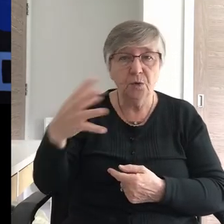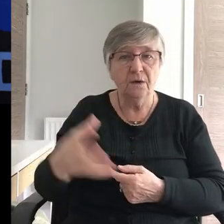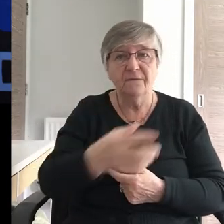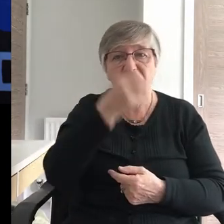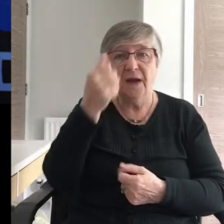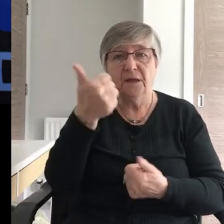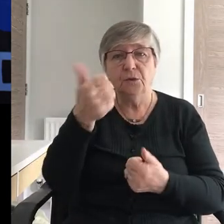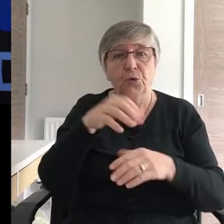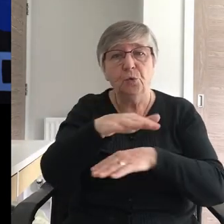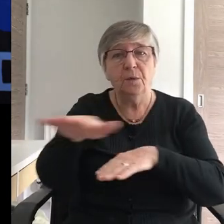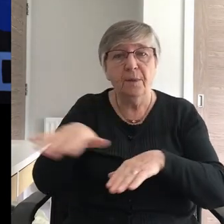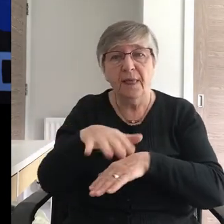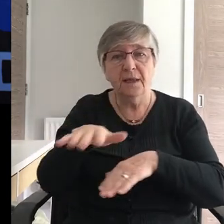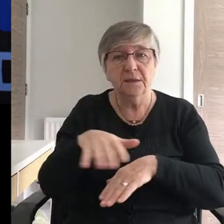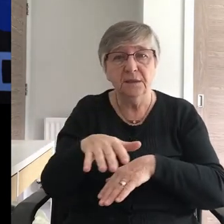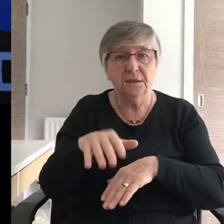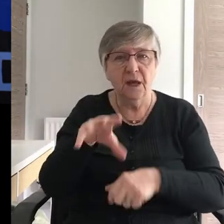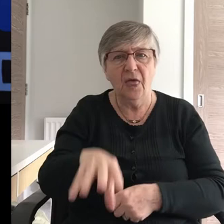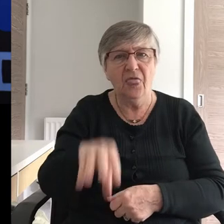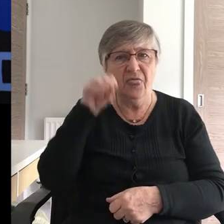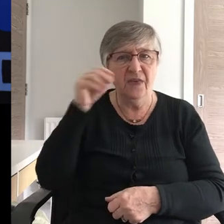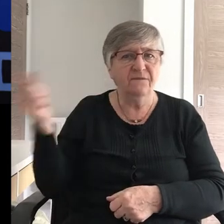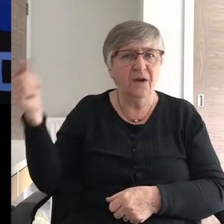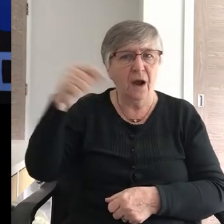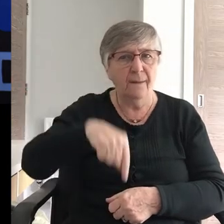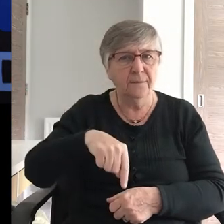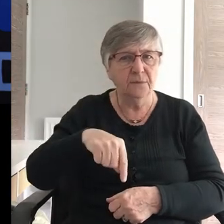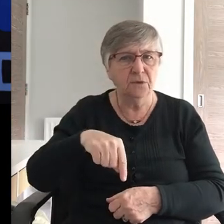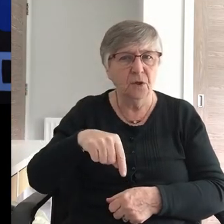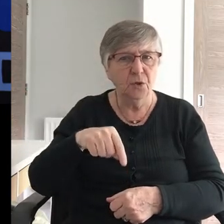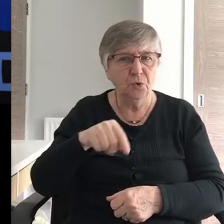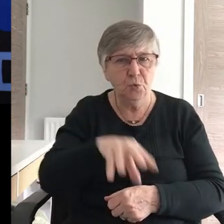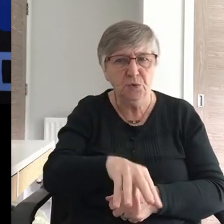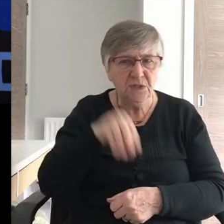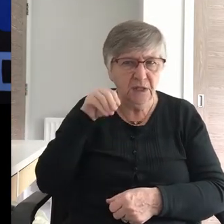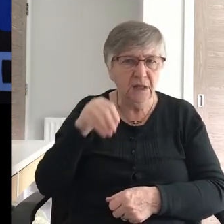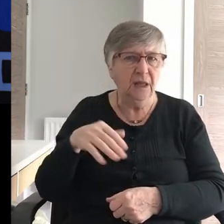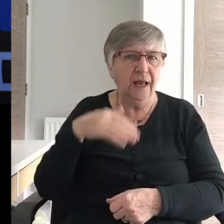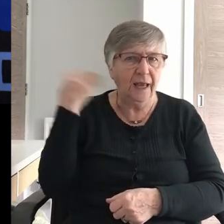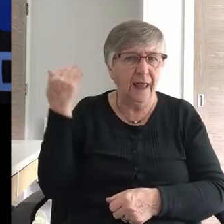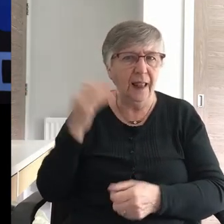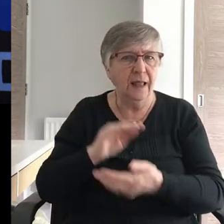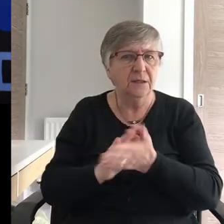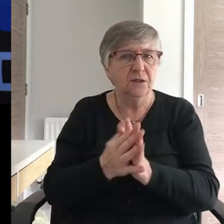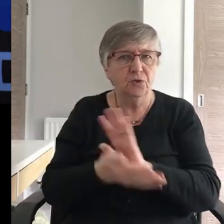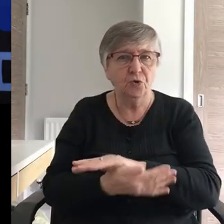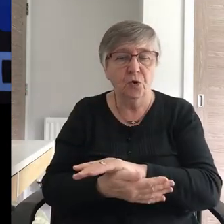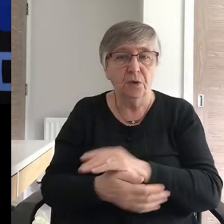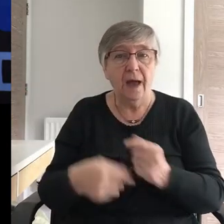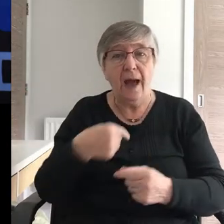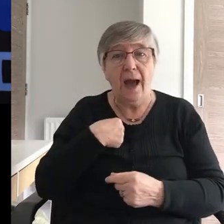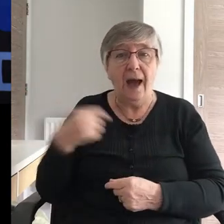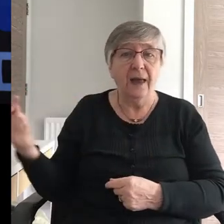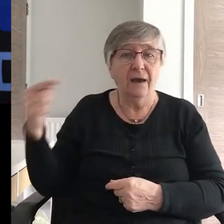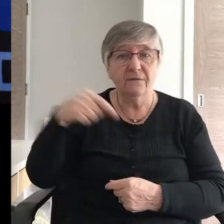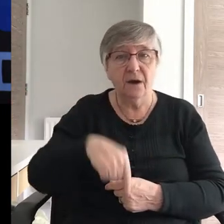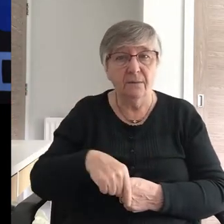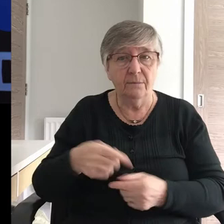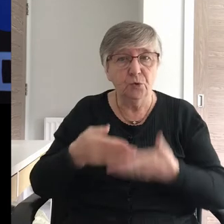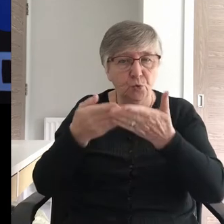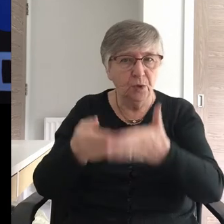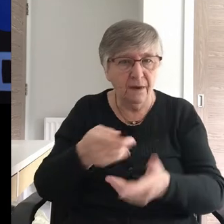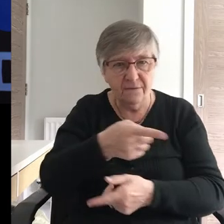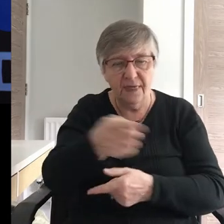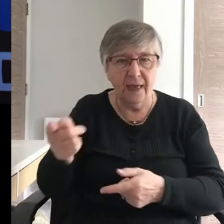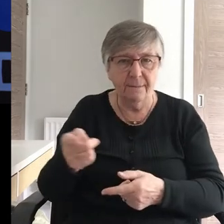pasture. The thief comes only to steal and kill and destroy. I have come that they may have life